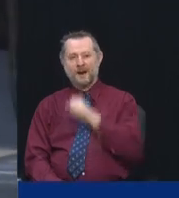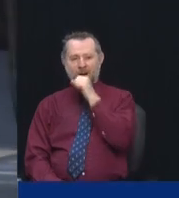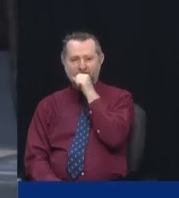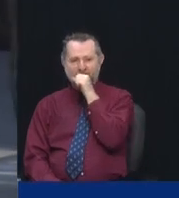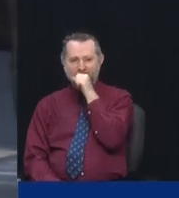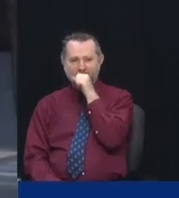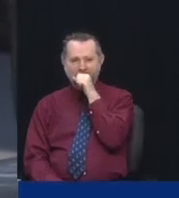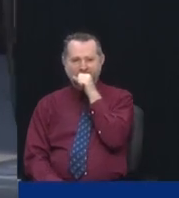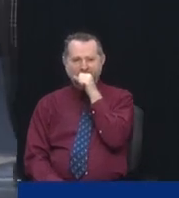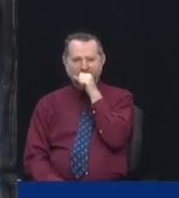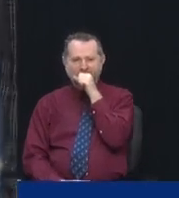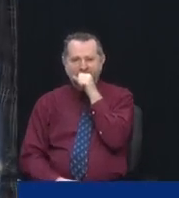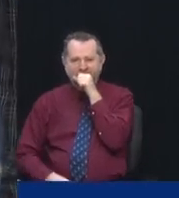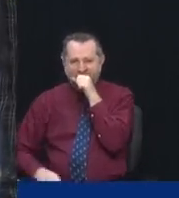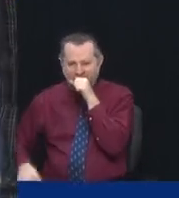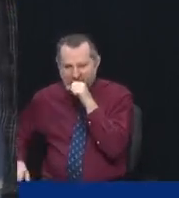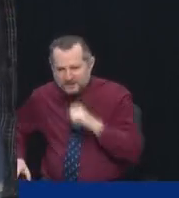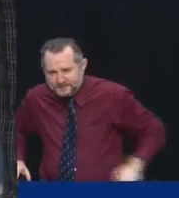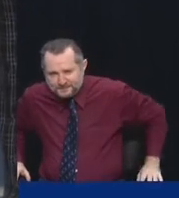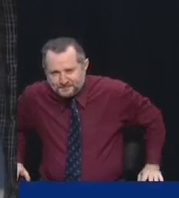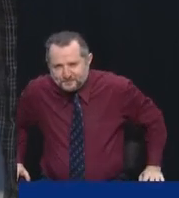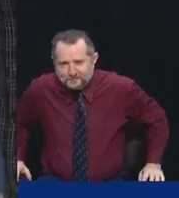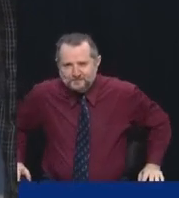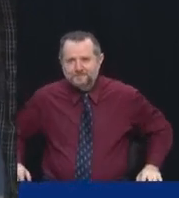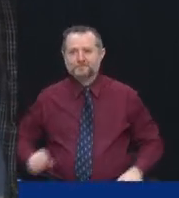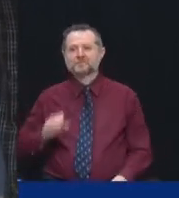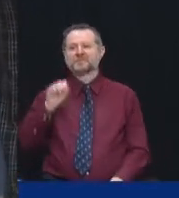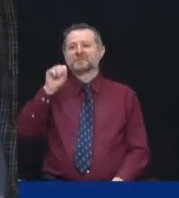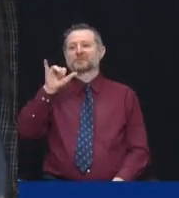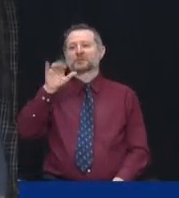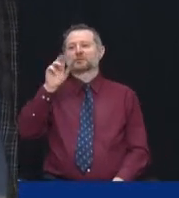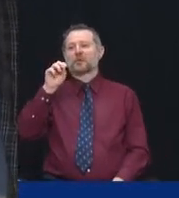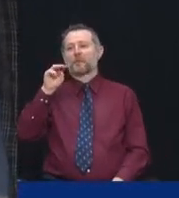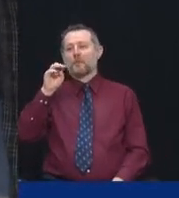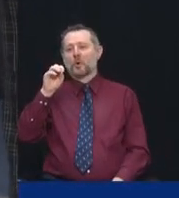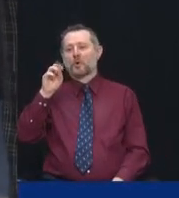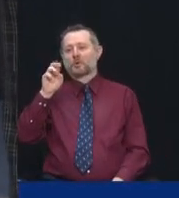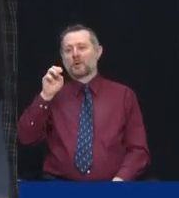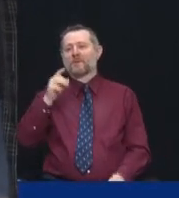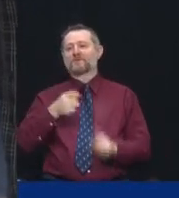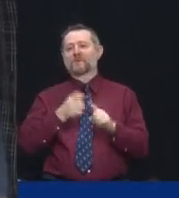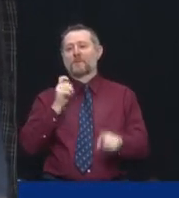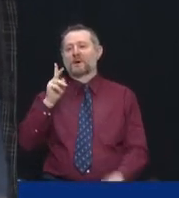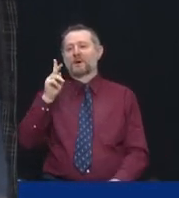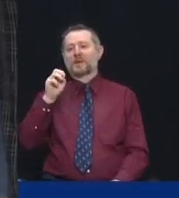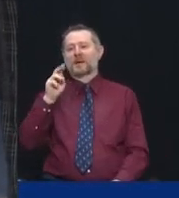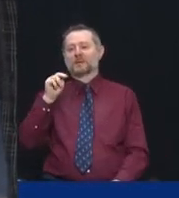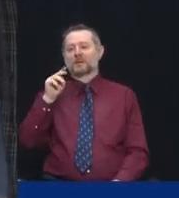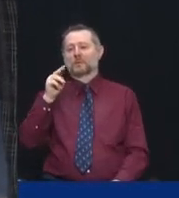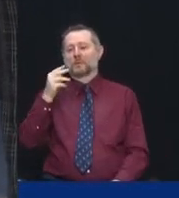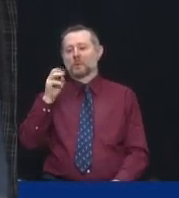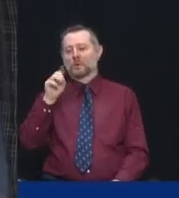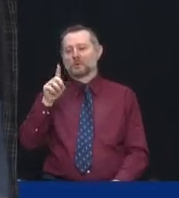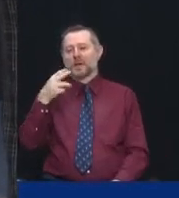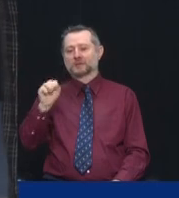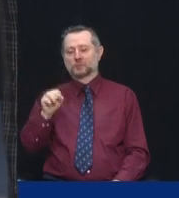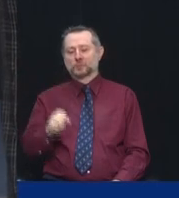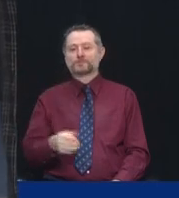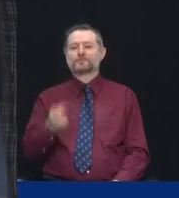We have Sayer Moore from the Kenmore West High School and Gavin Adams from Williamsville East High School.